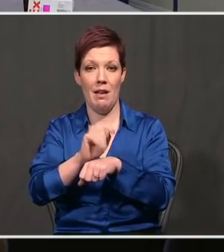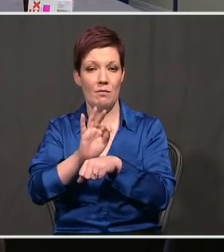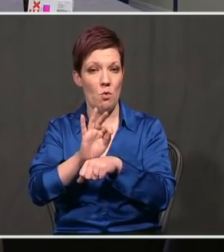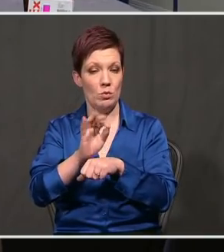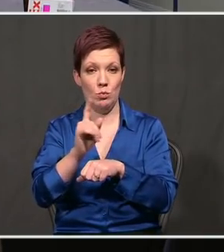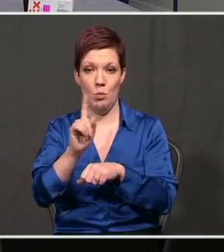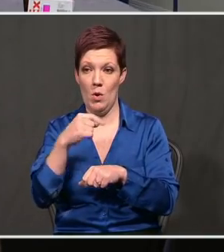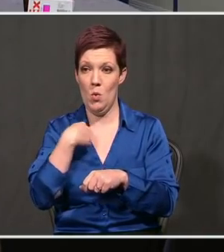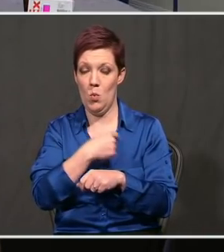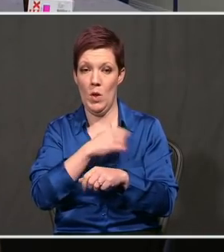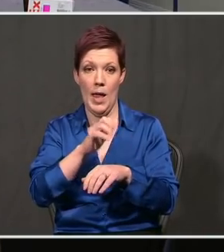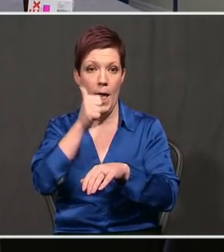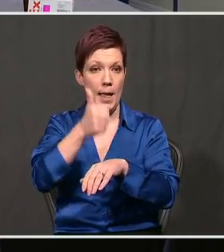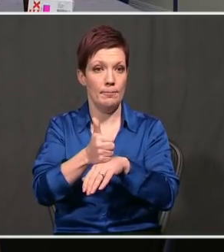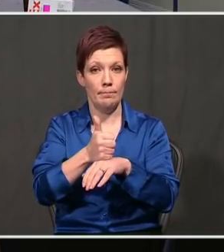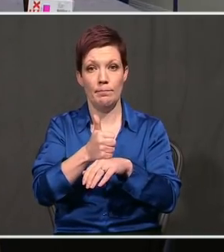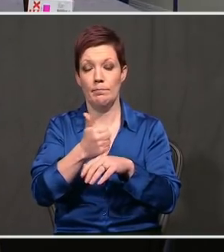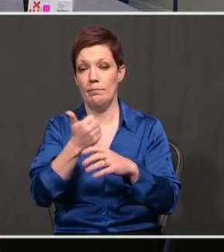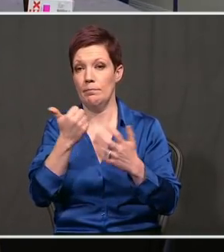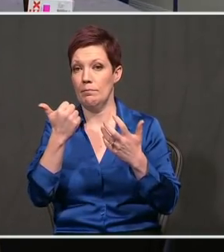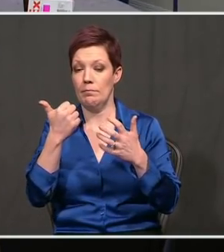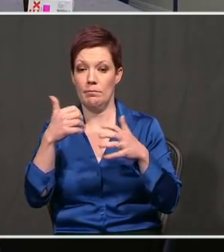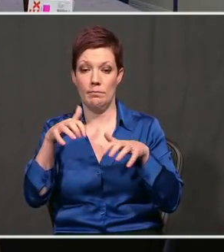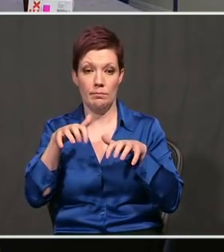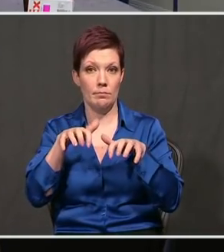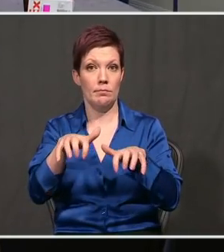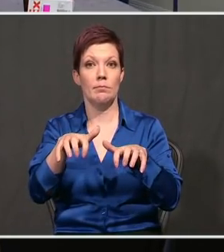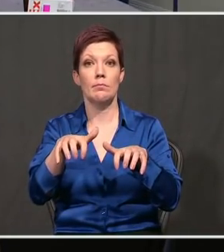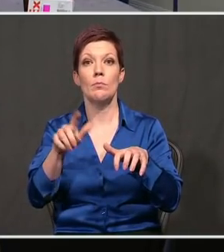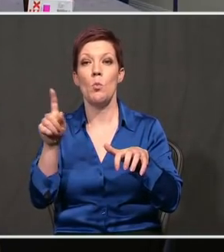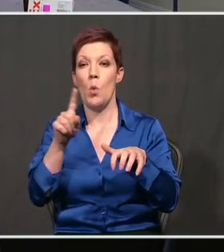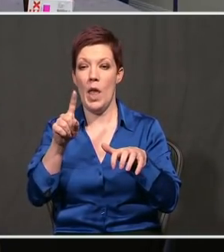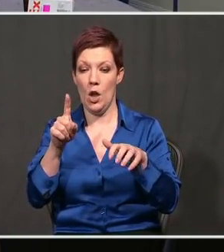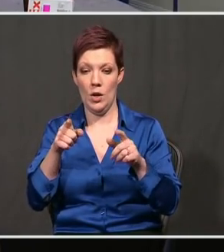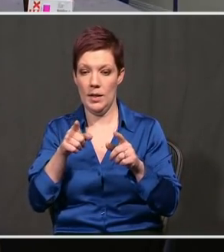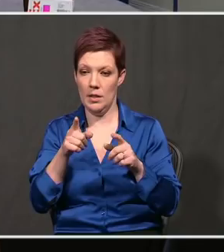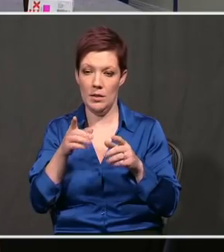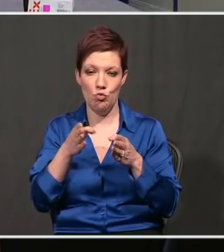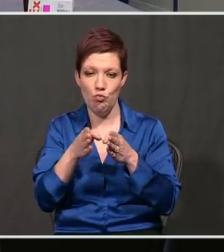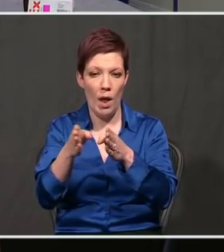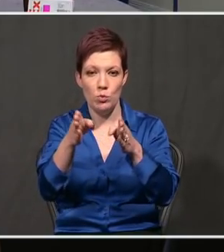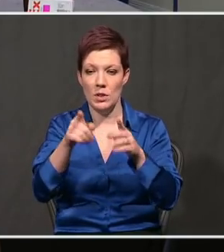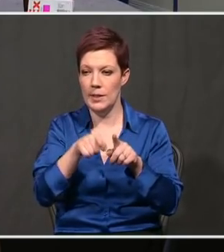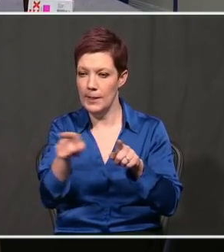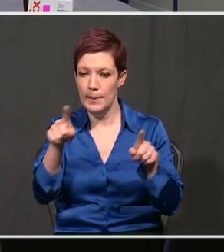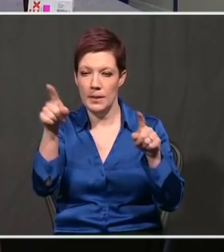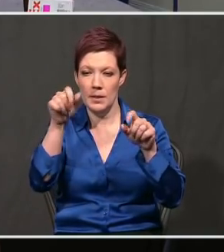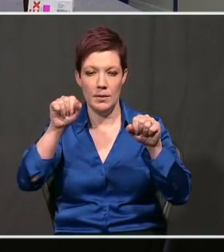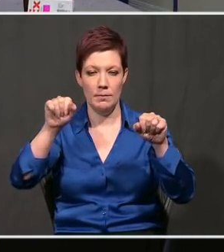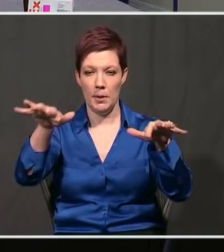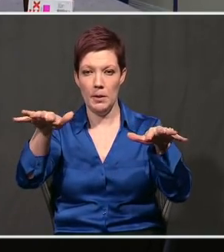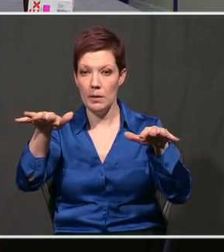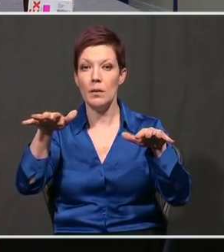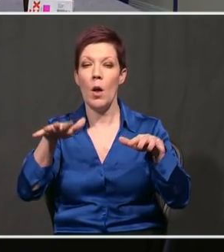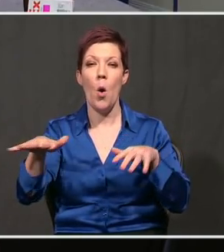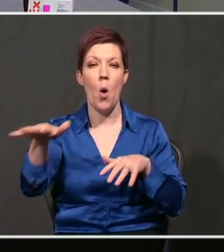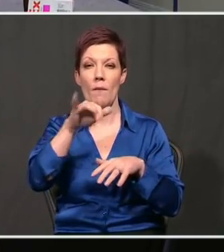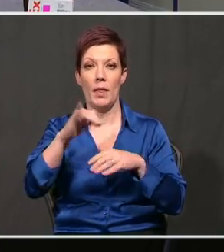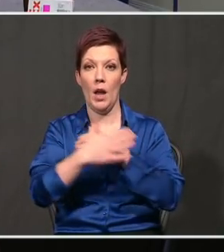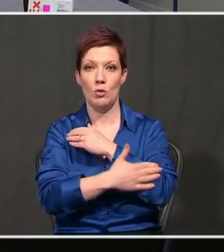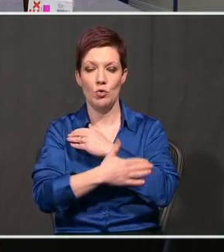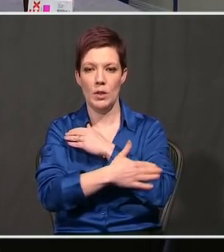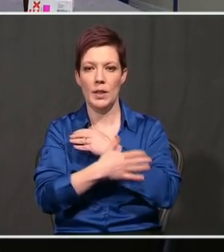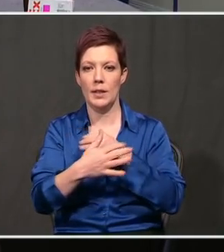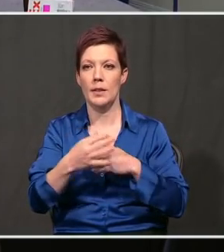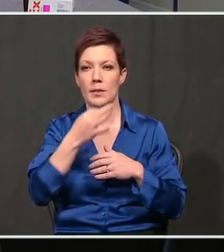various components. We mapped out tens of thousands of lanes across the country, across the world, very similar to what FedEx has done, to make sure